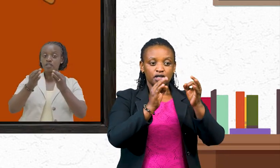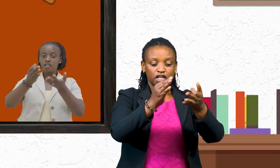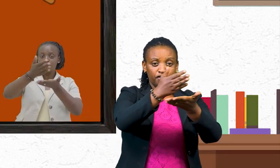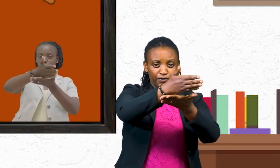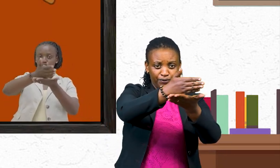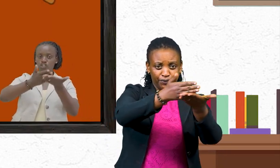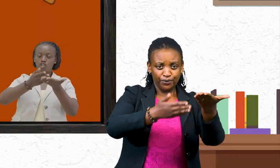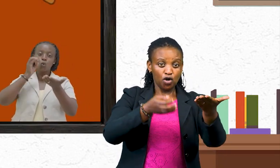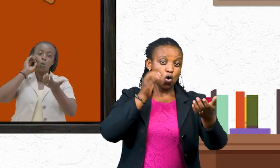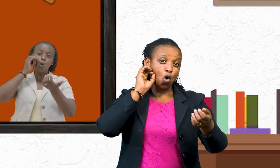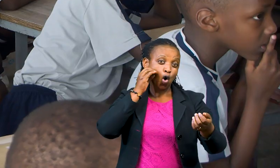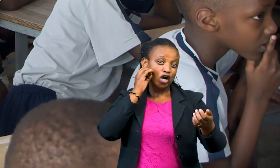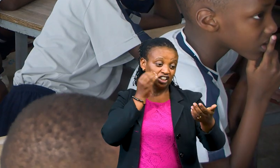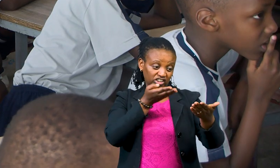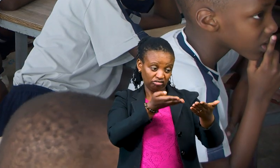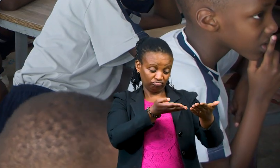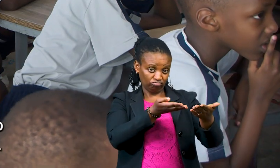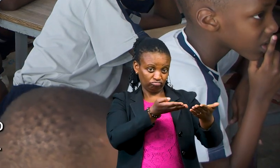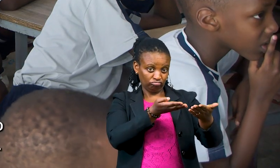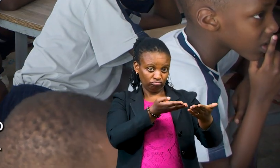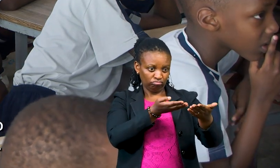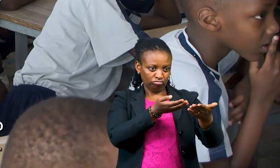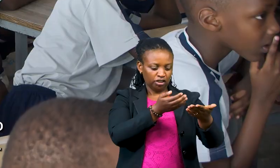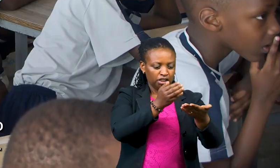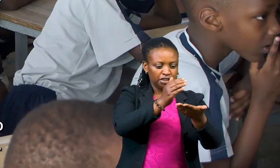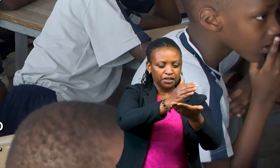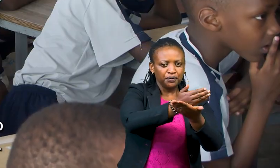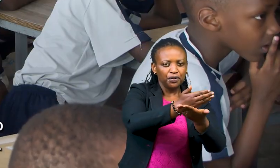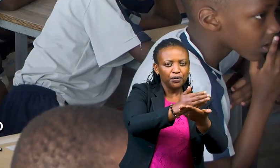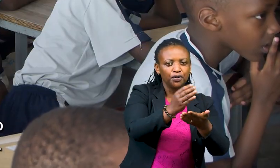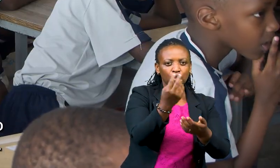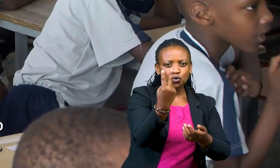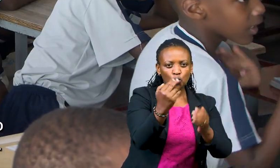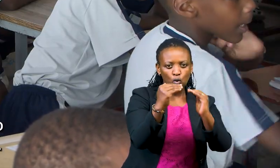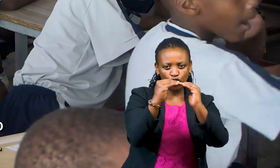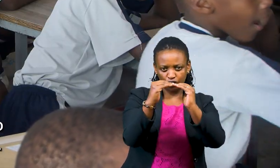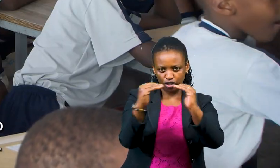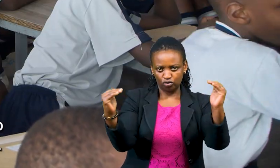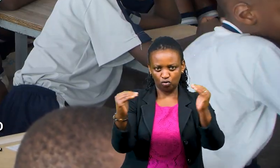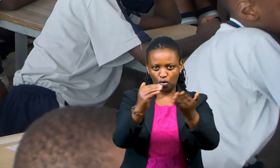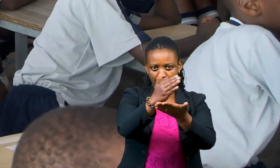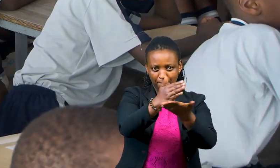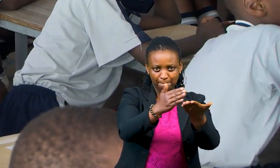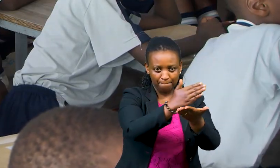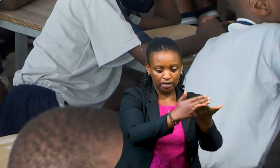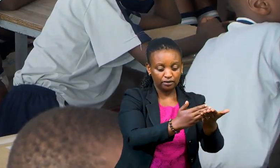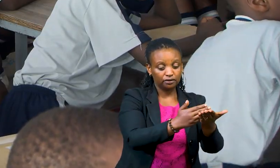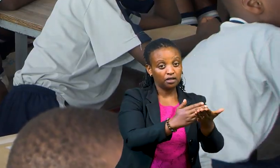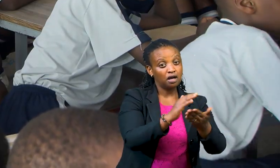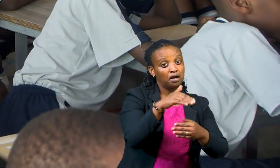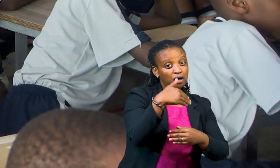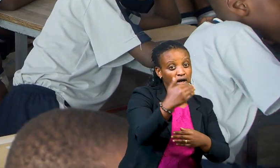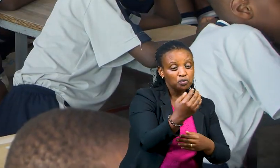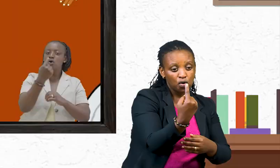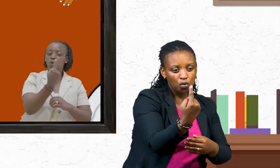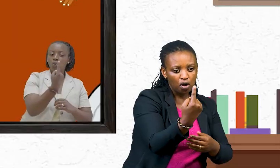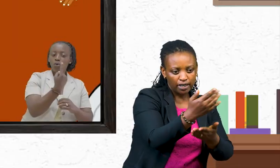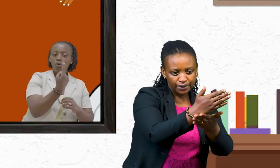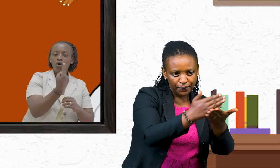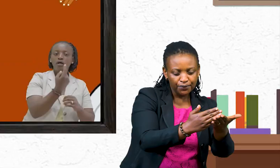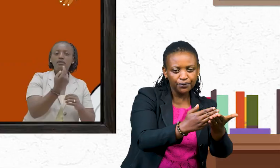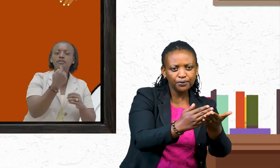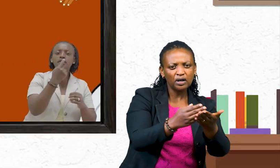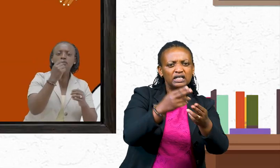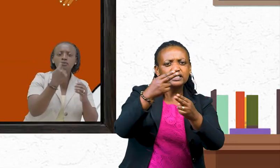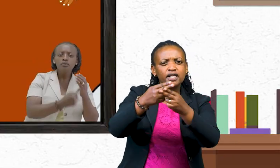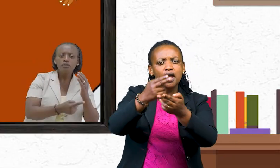If I cut this orange and divide it into 2 equal parts, then one part